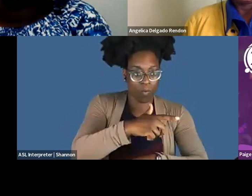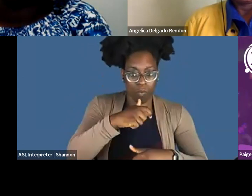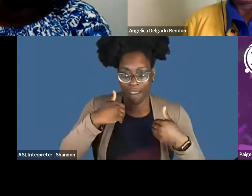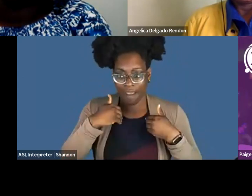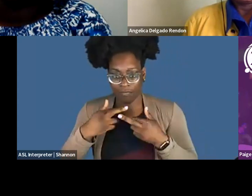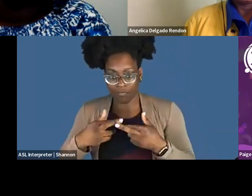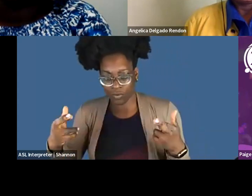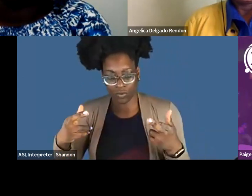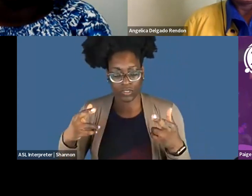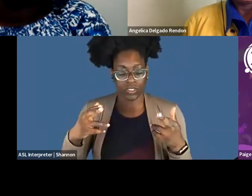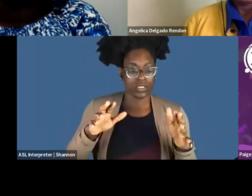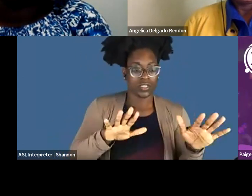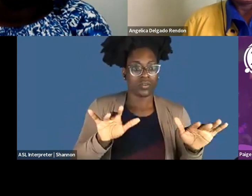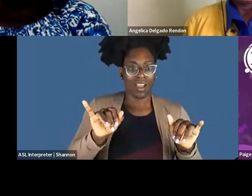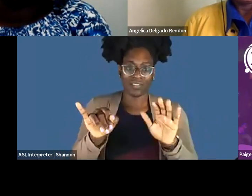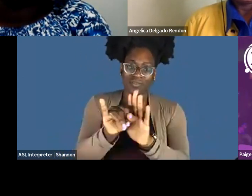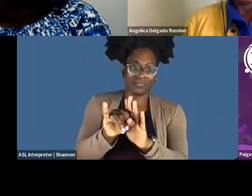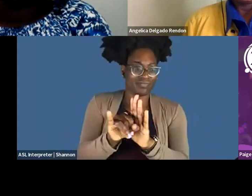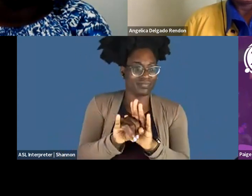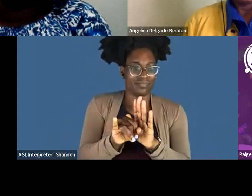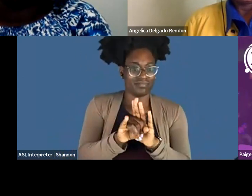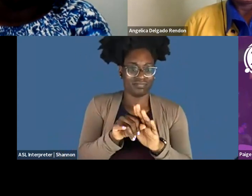that's been on the